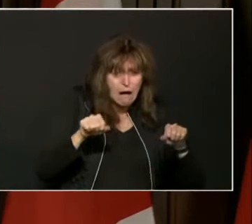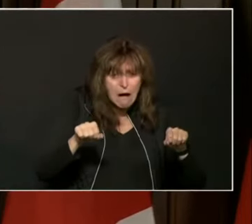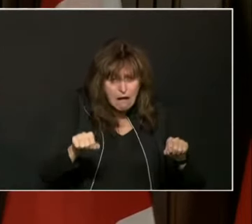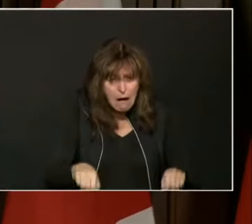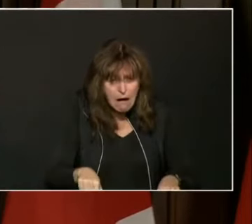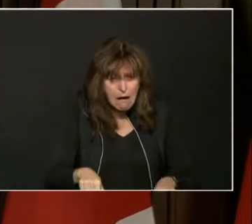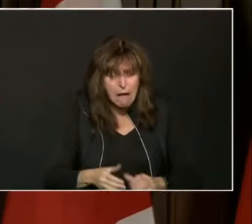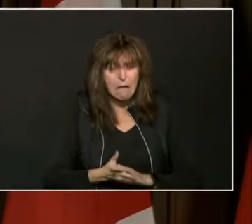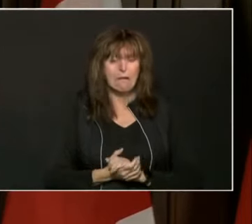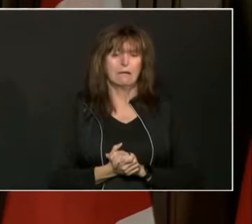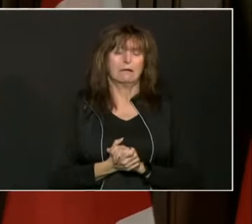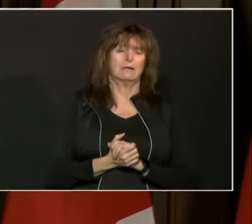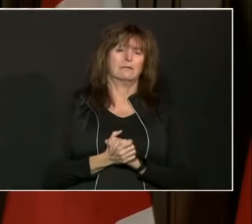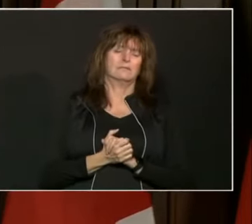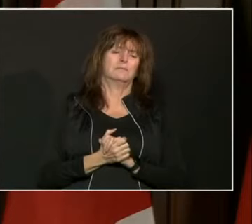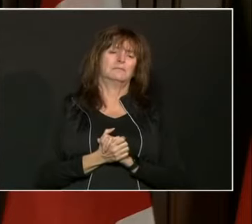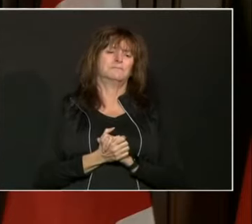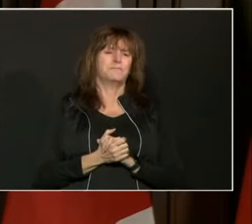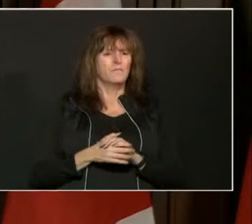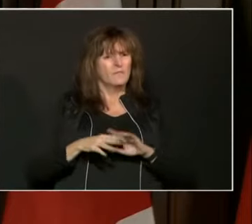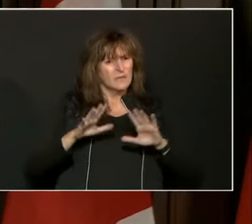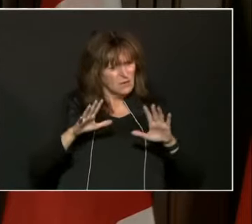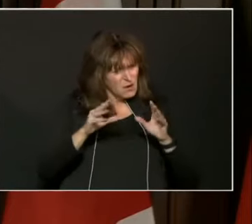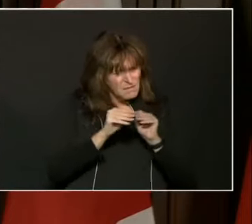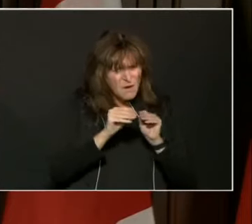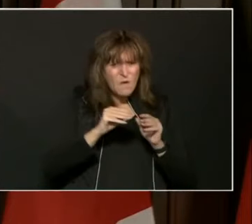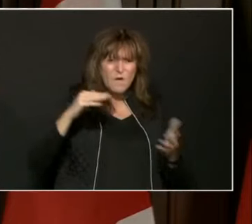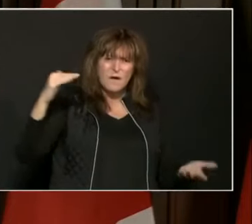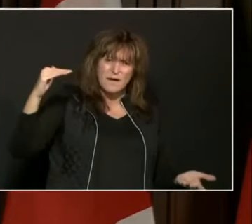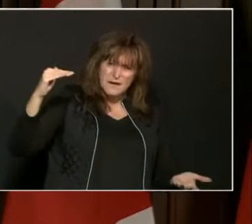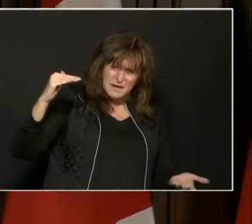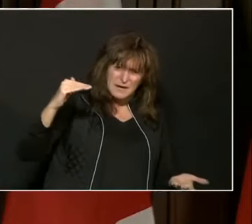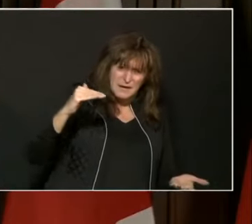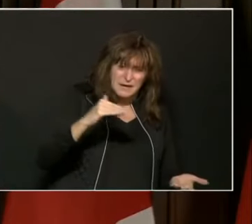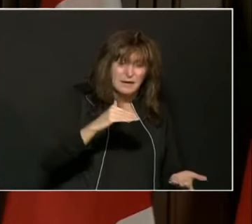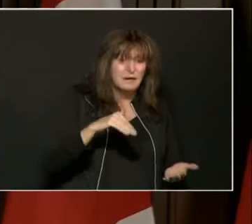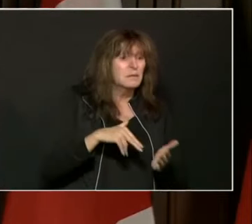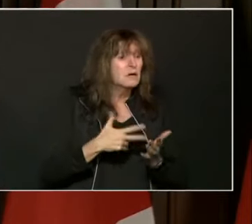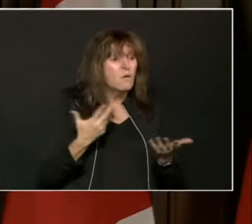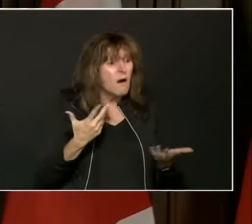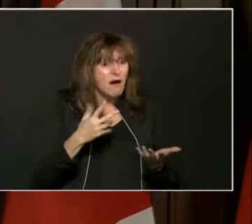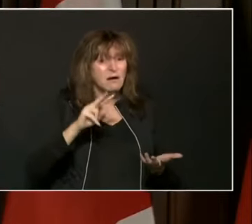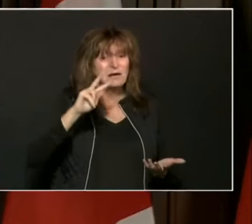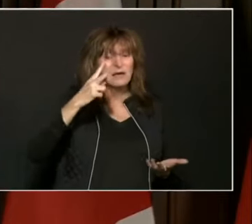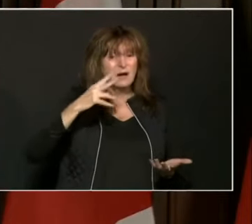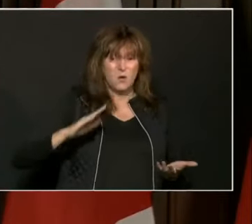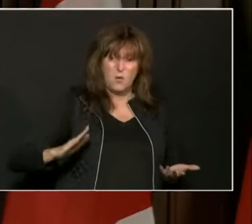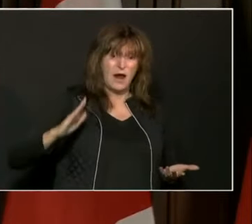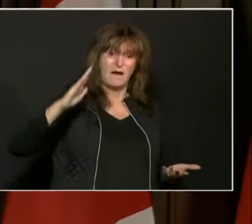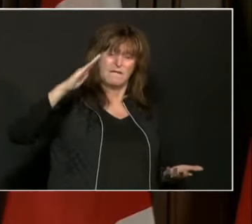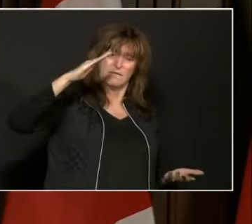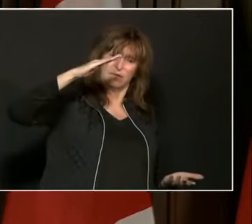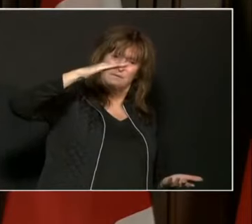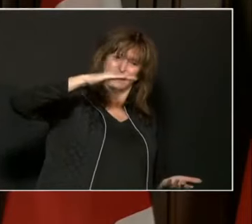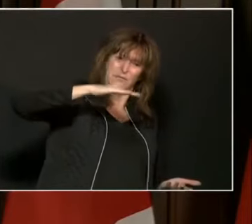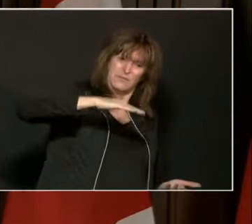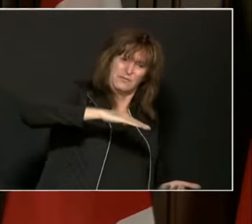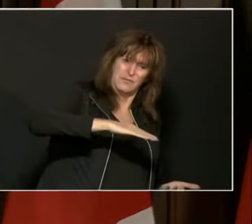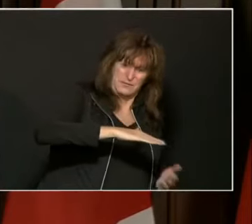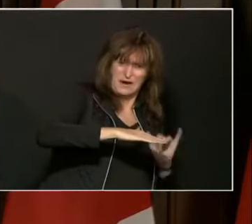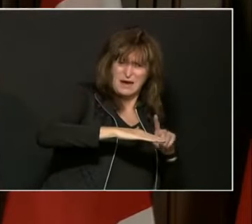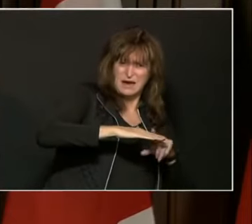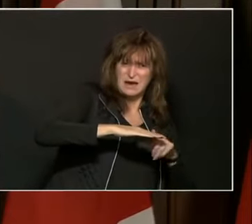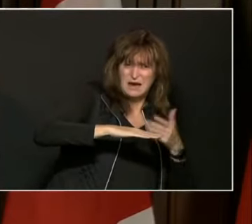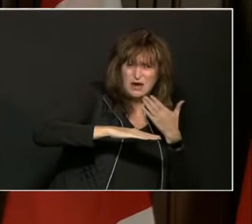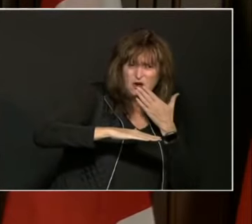into the slope going down the other side of the second wave. And that certainly would be a good thing to start to approach as we head into